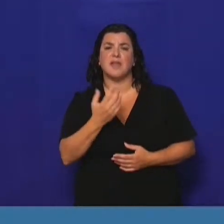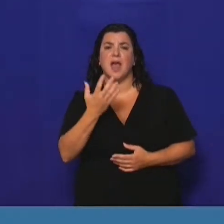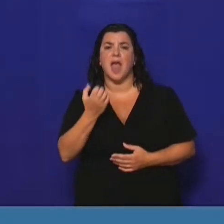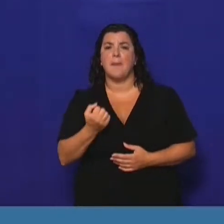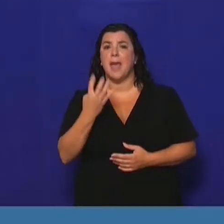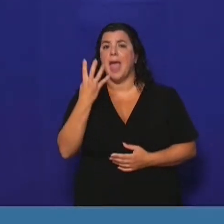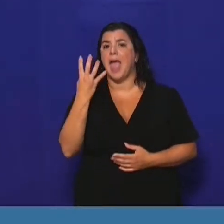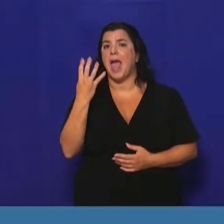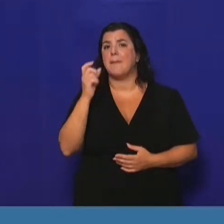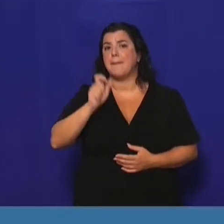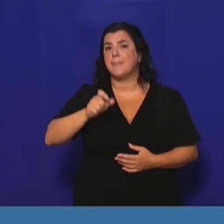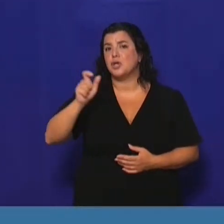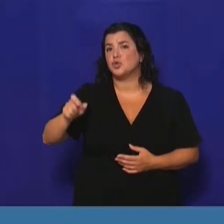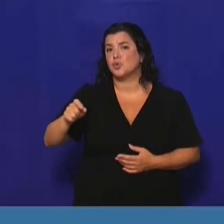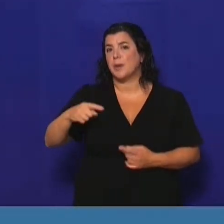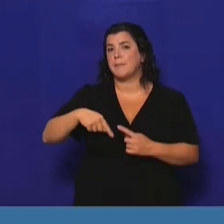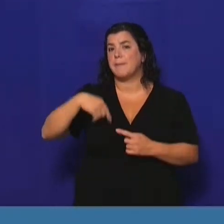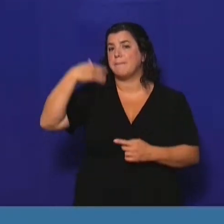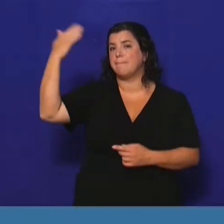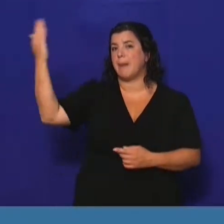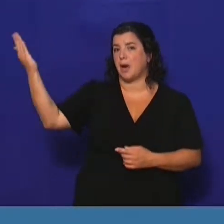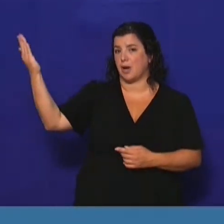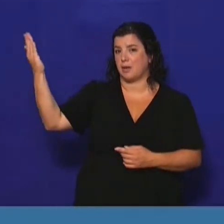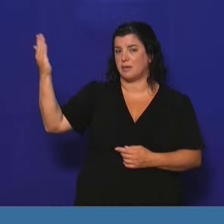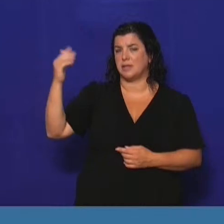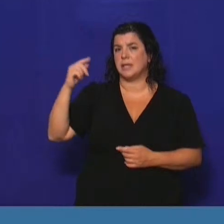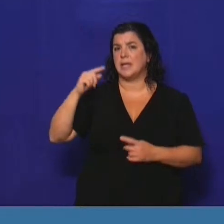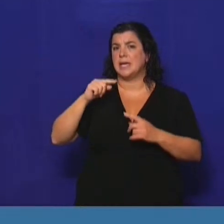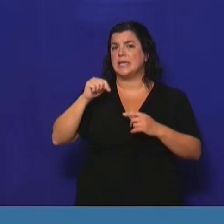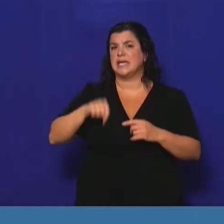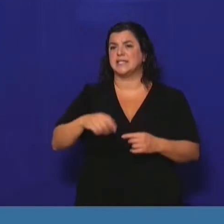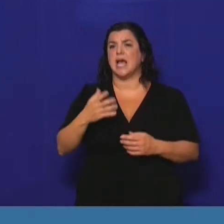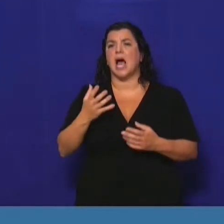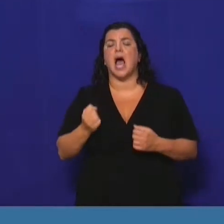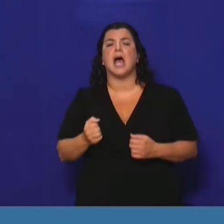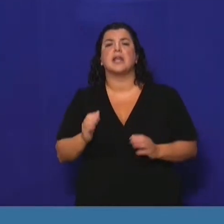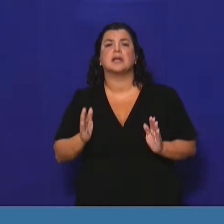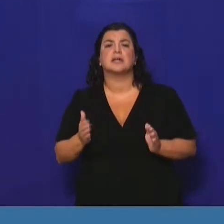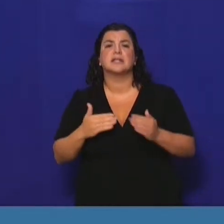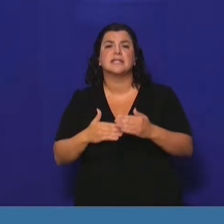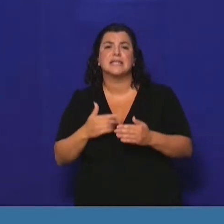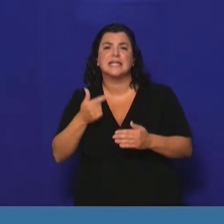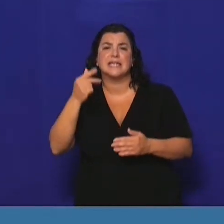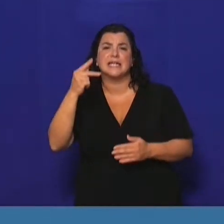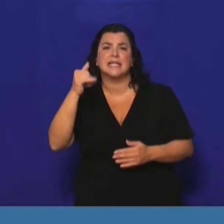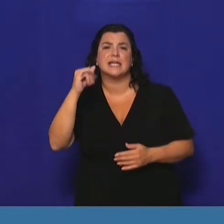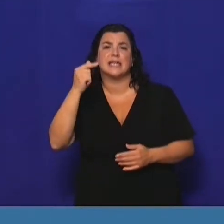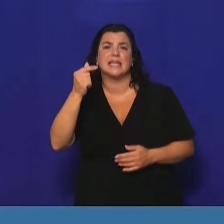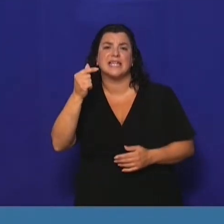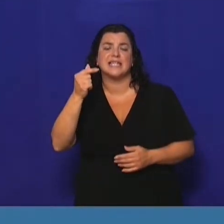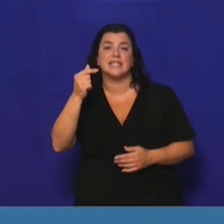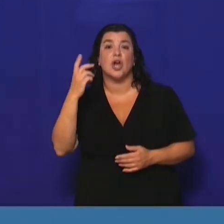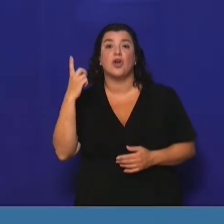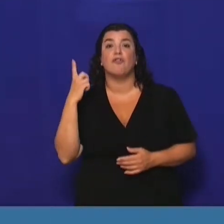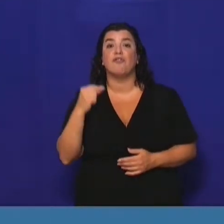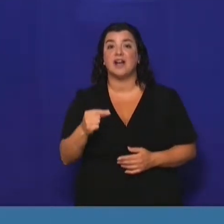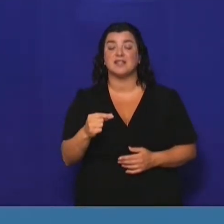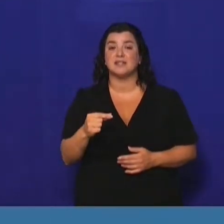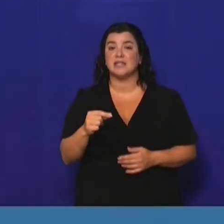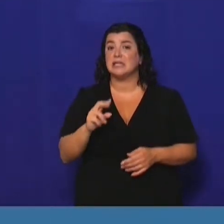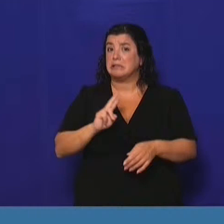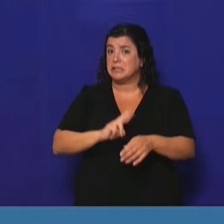imported cases this week. Now that we have the rapid tests, or we're testing them out, will you be considering the introduction of mandatory tests at the